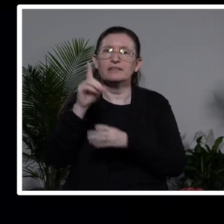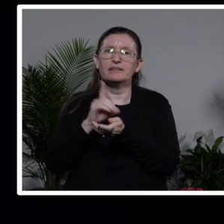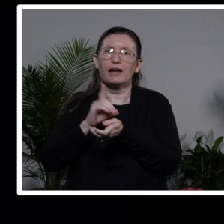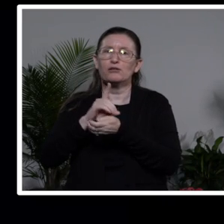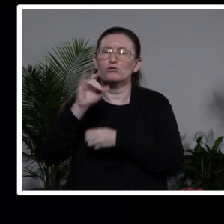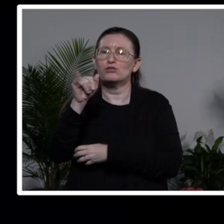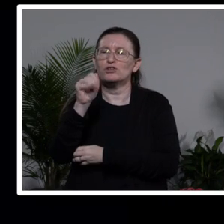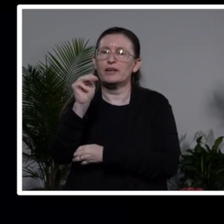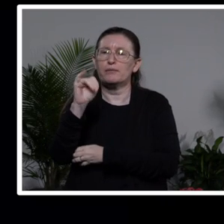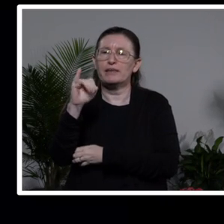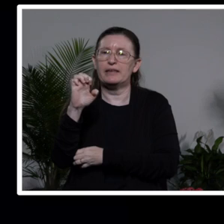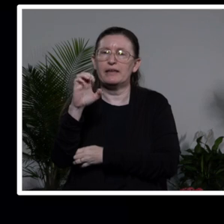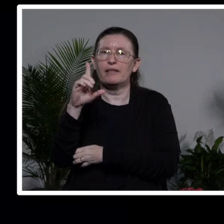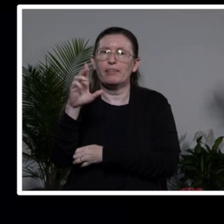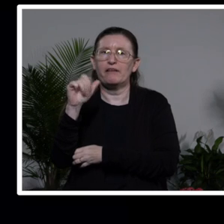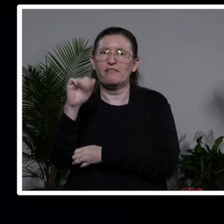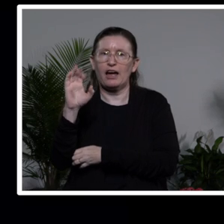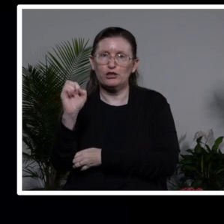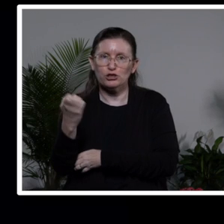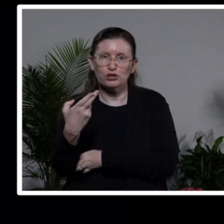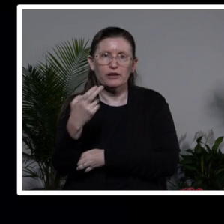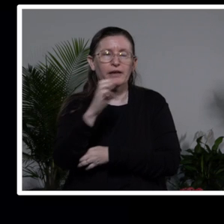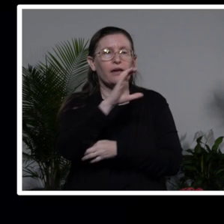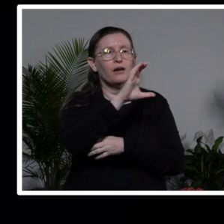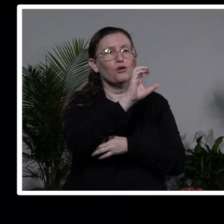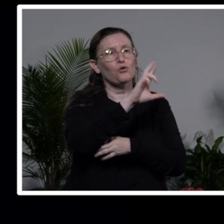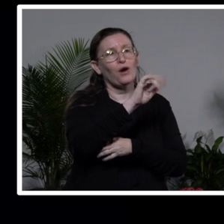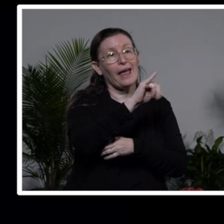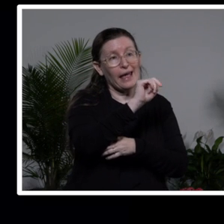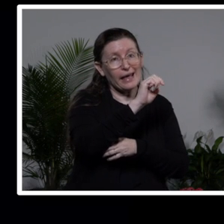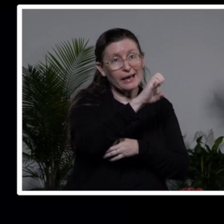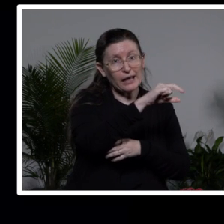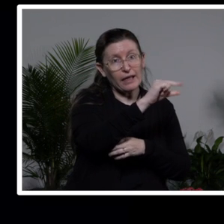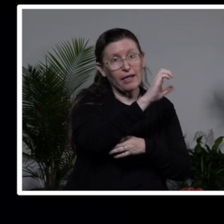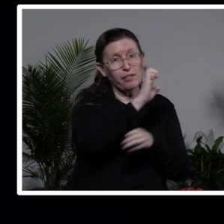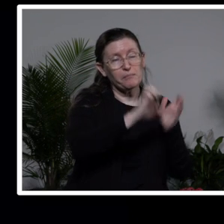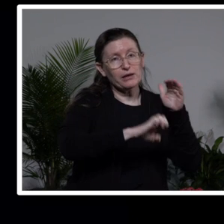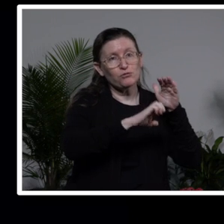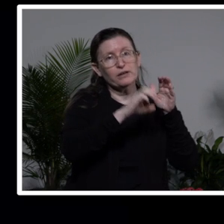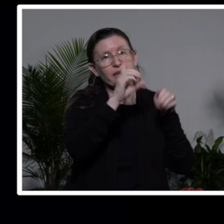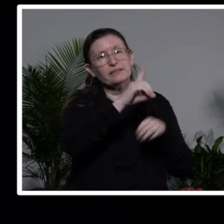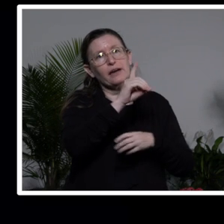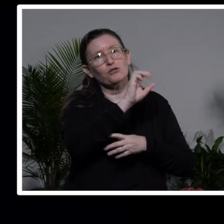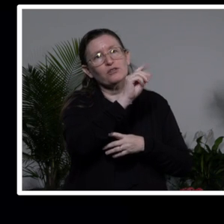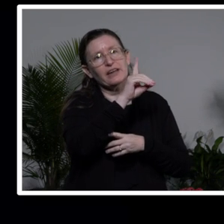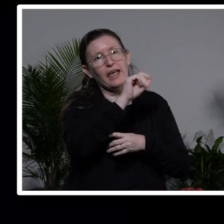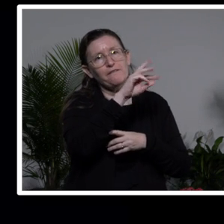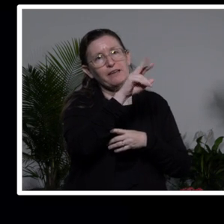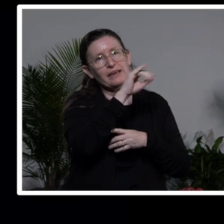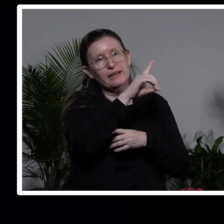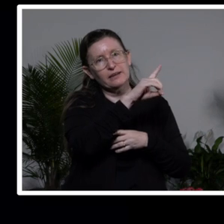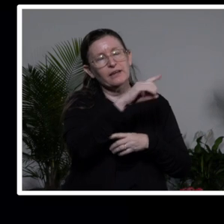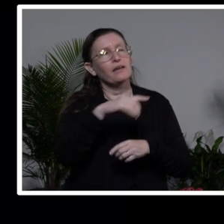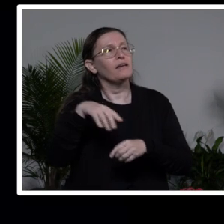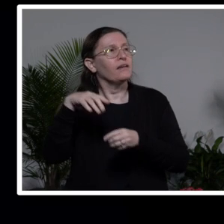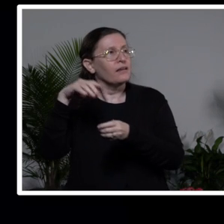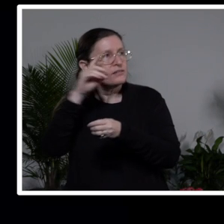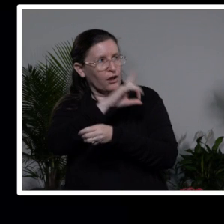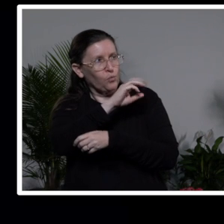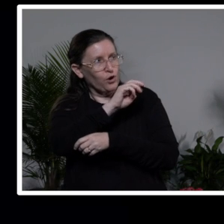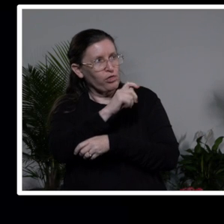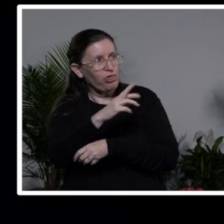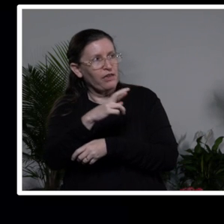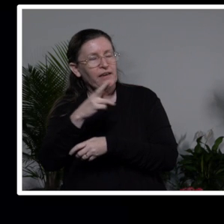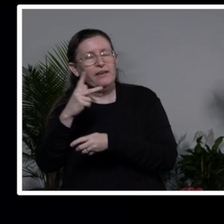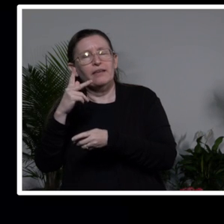Dr. Jamie DeBosch. Representing Craig Elementary is Dr. David Duckworth. Representing McKelvey Elementary